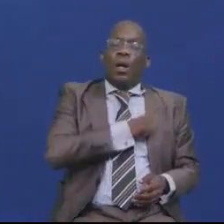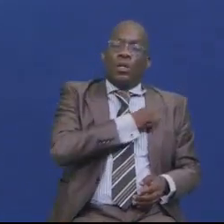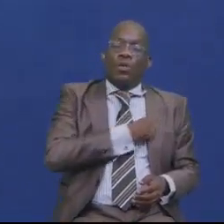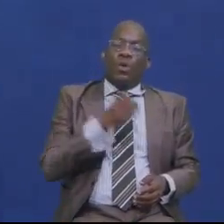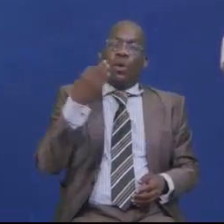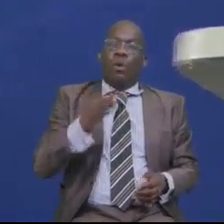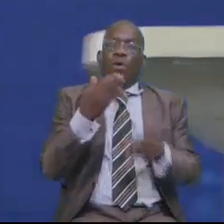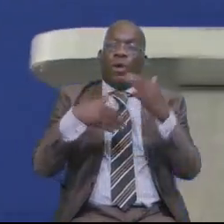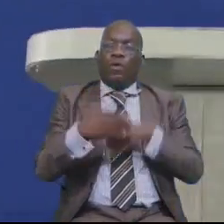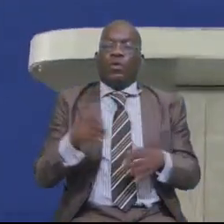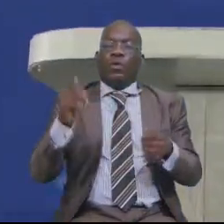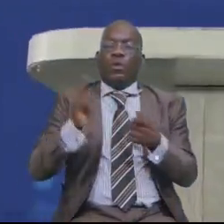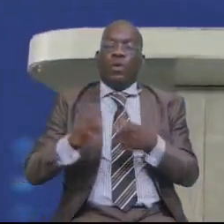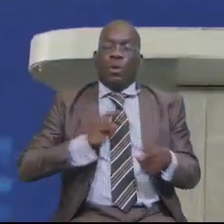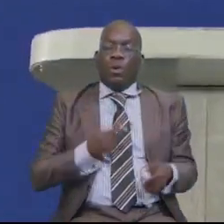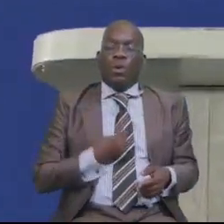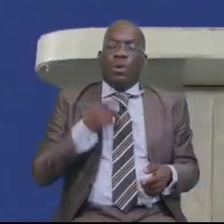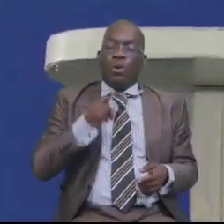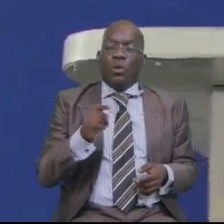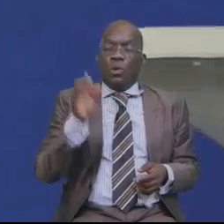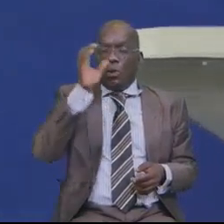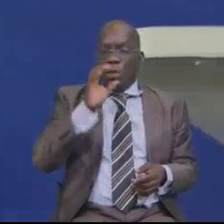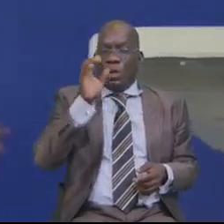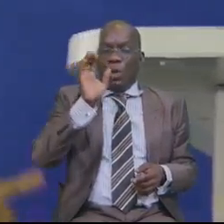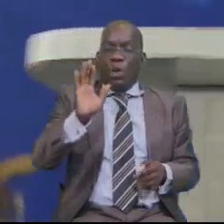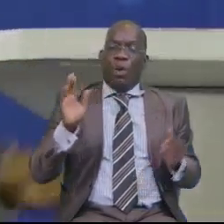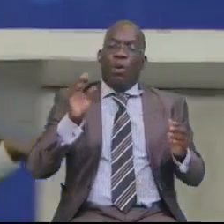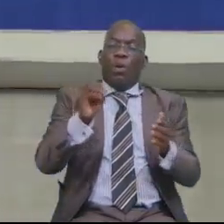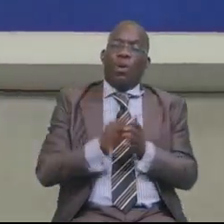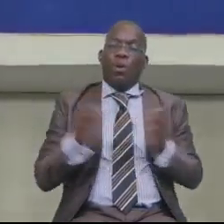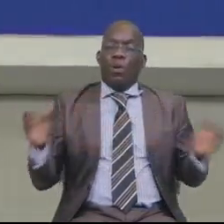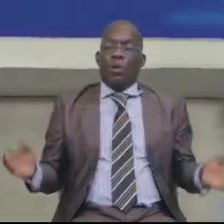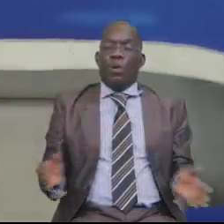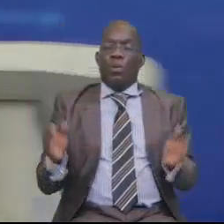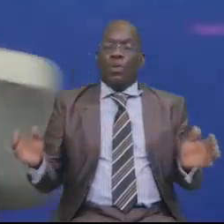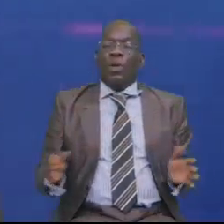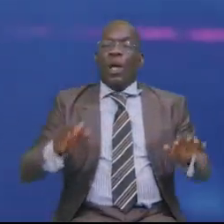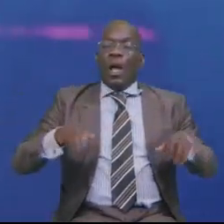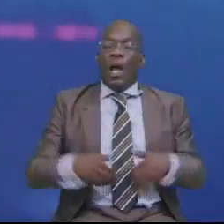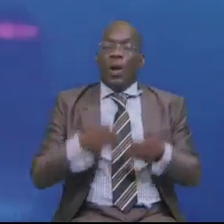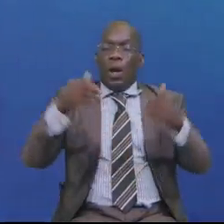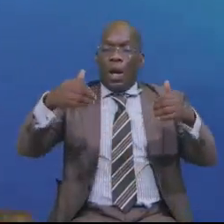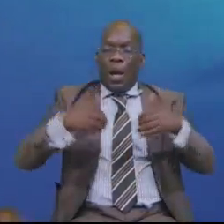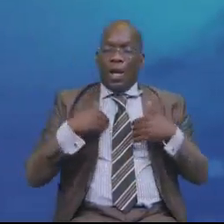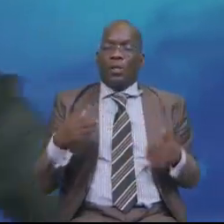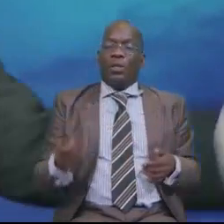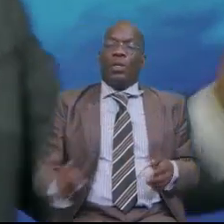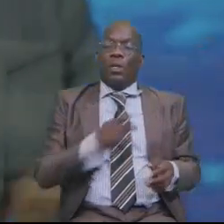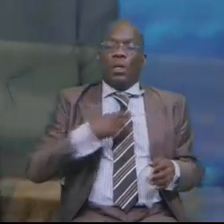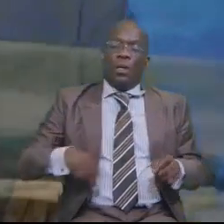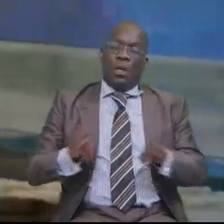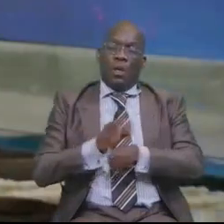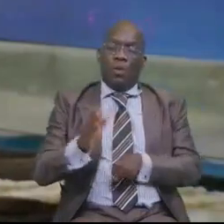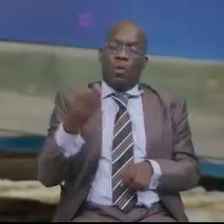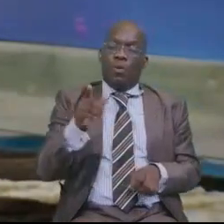you are seeking your own edification. How has the kingdom of God edified you,